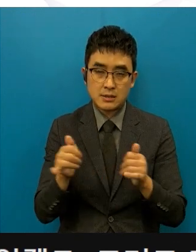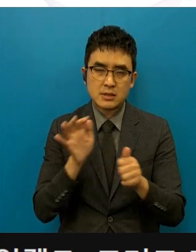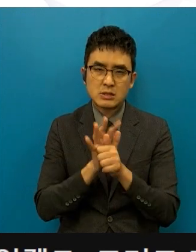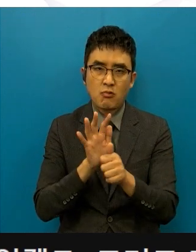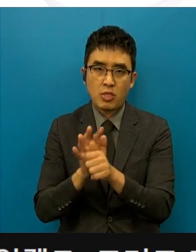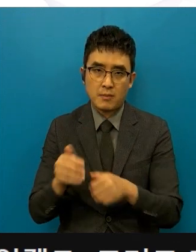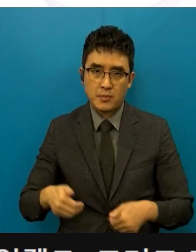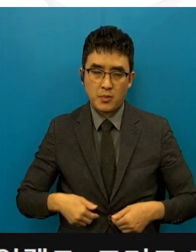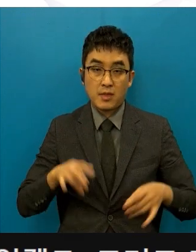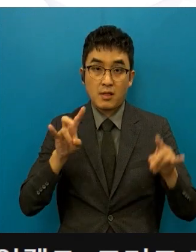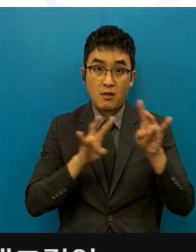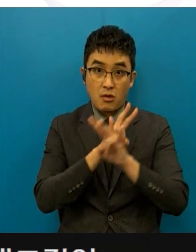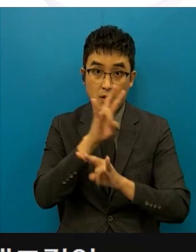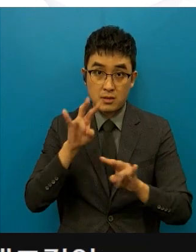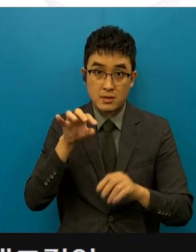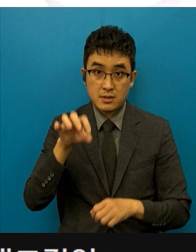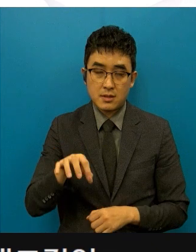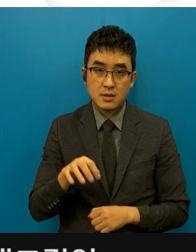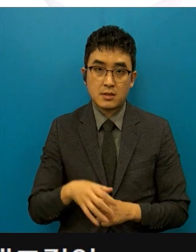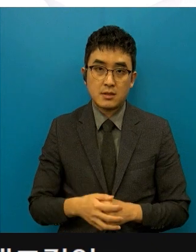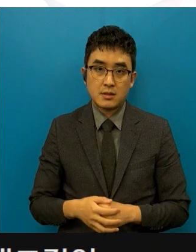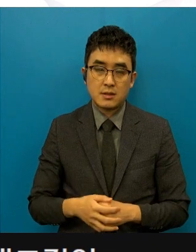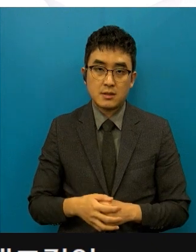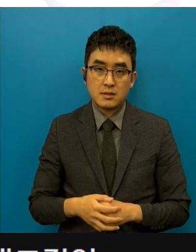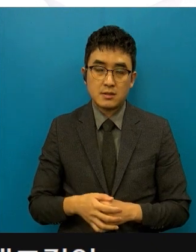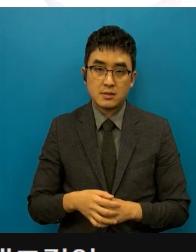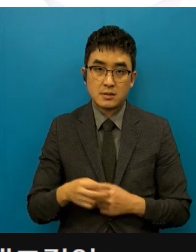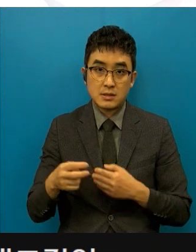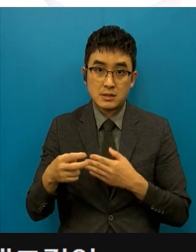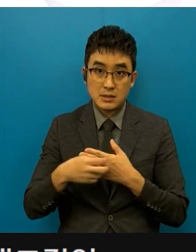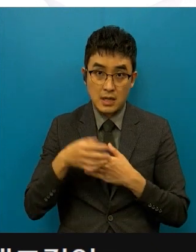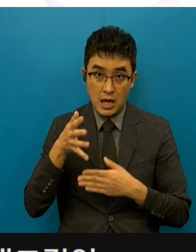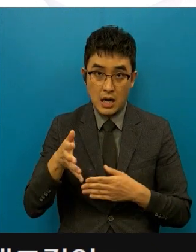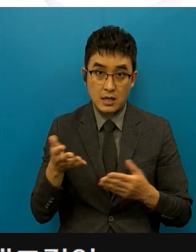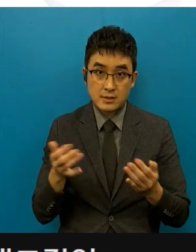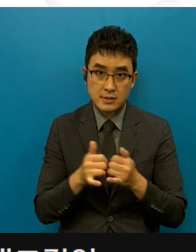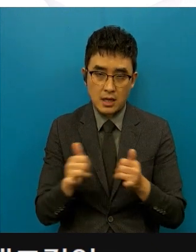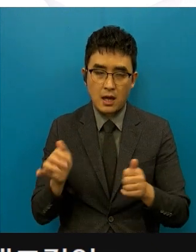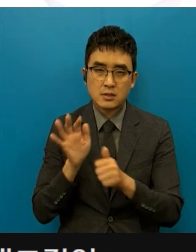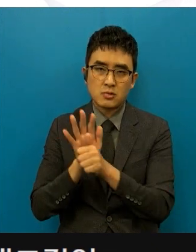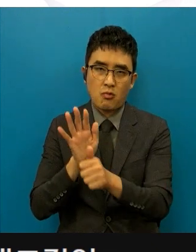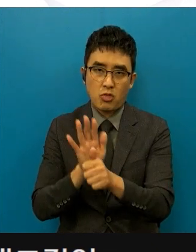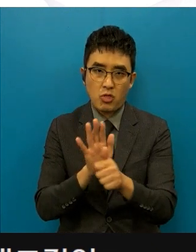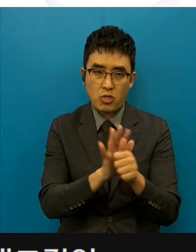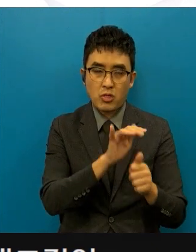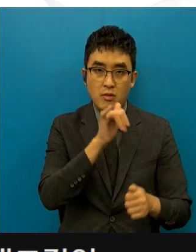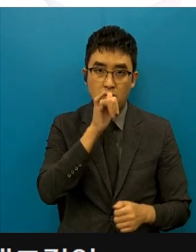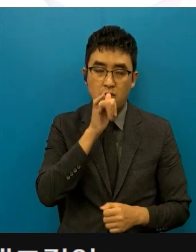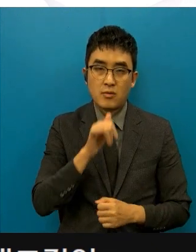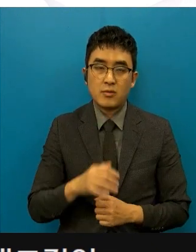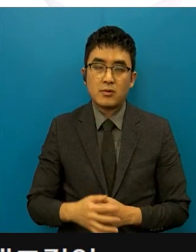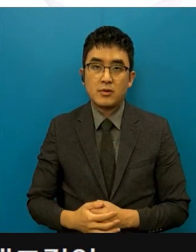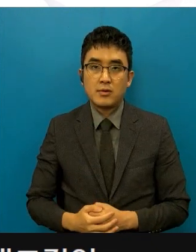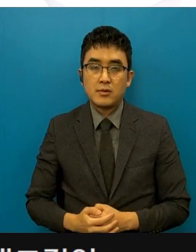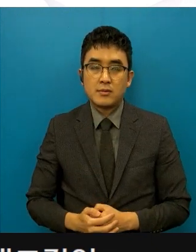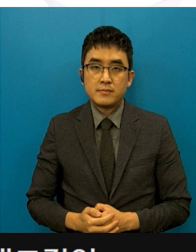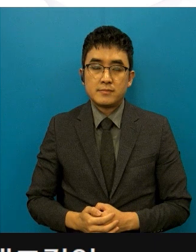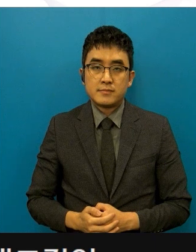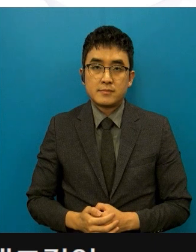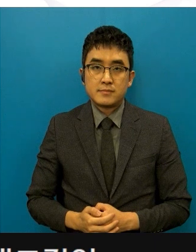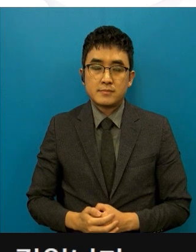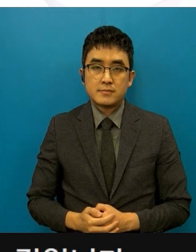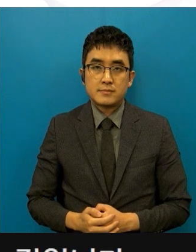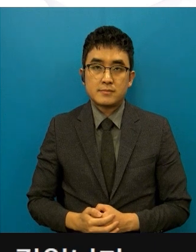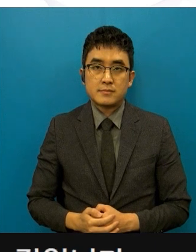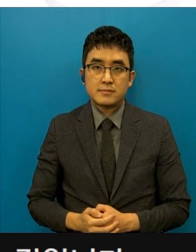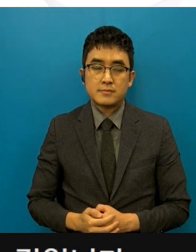healthcare personnel, professionals. They also provide consultation. There is an institution that provides consultation to